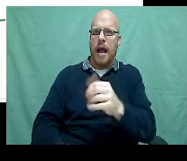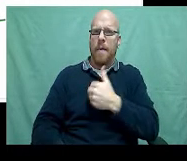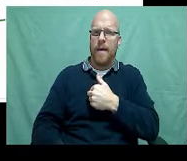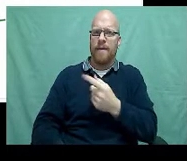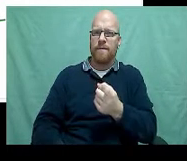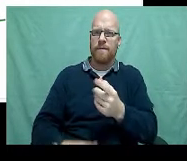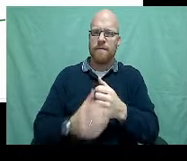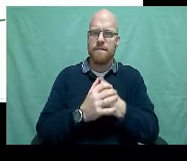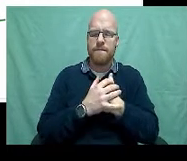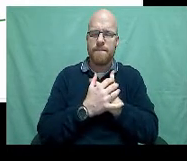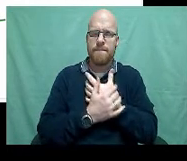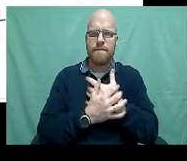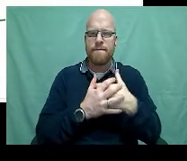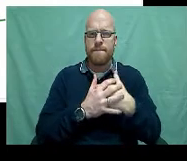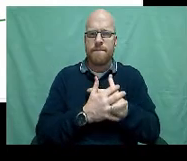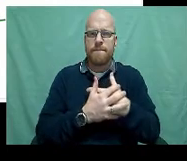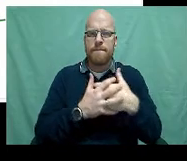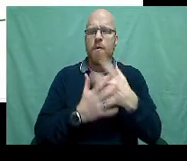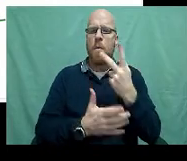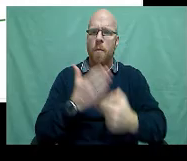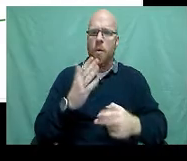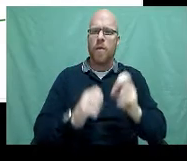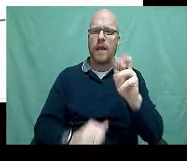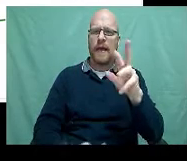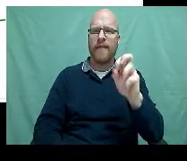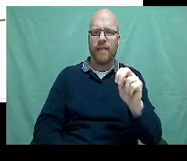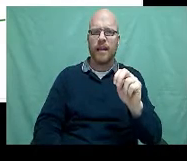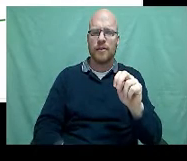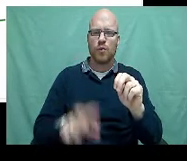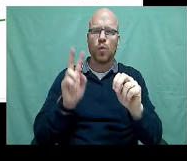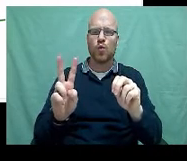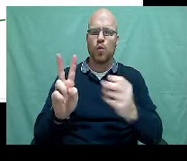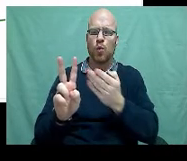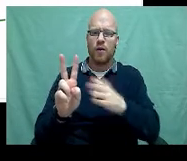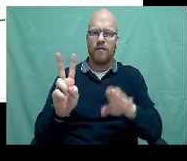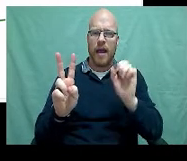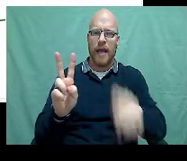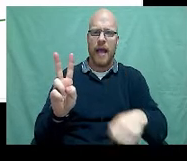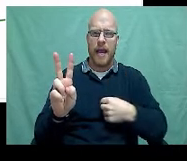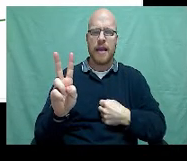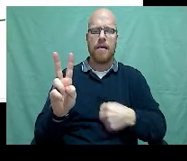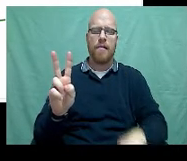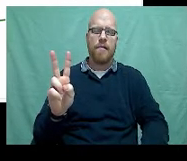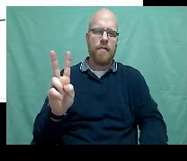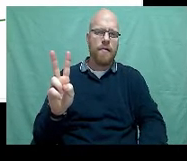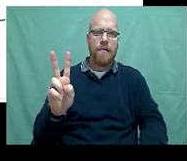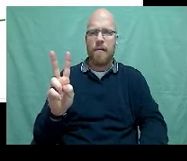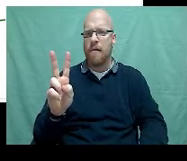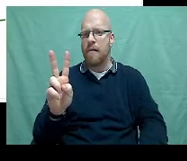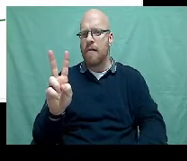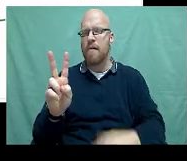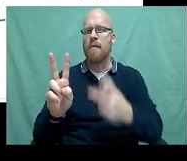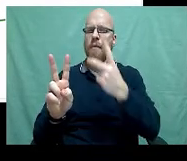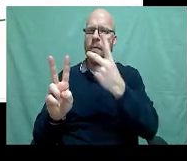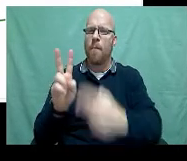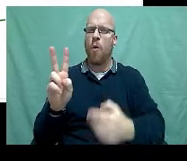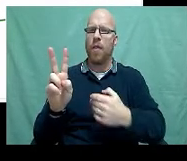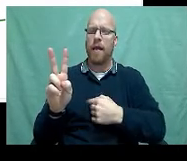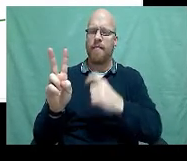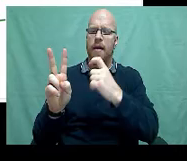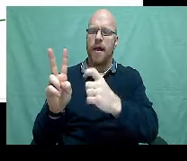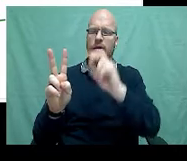terms have in common? Well, they're both even. 2 can divide 2 and 2 can divide 8, both evenly.